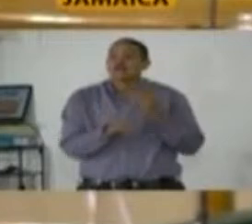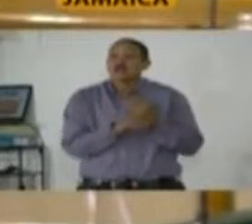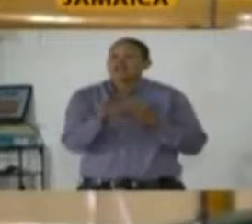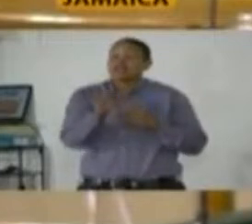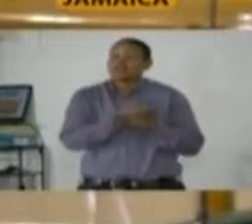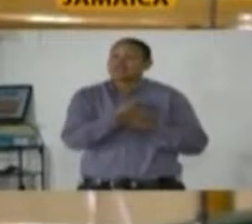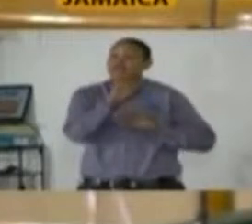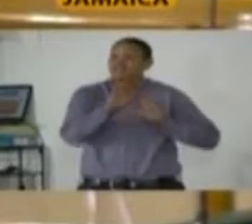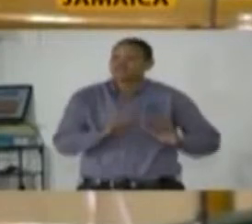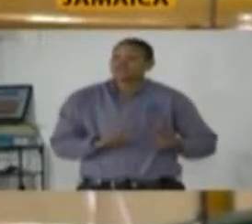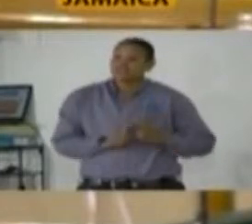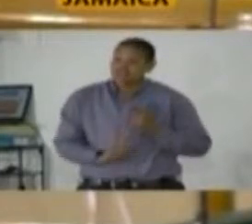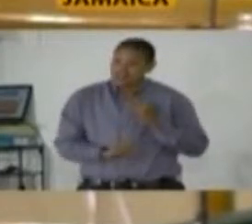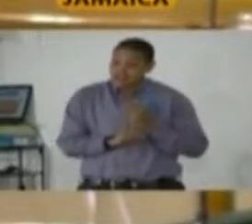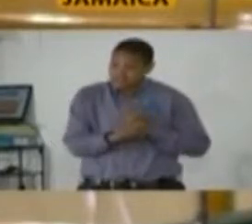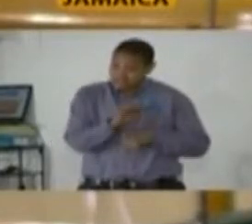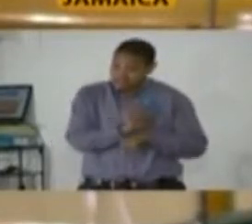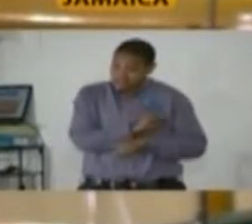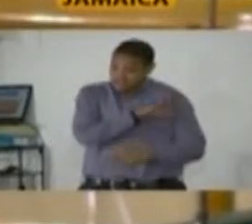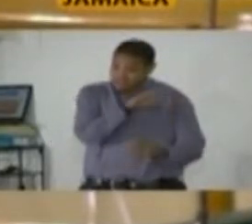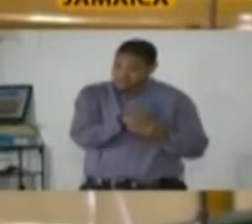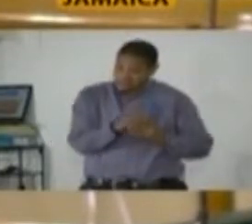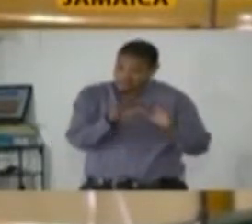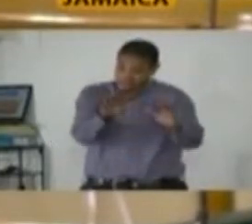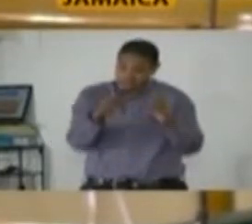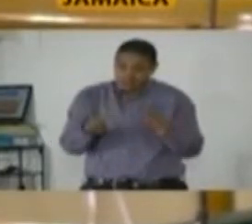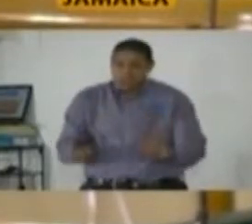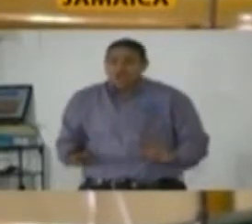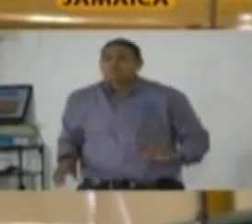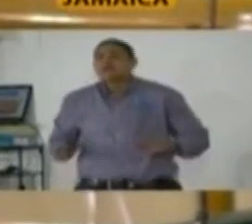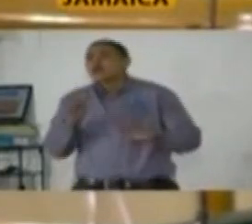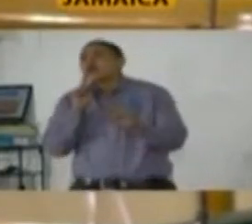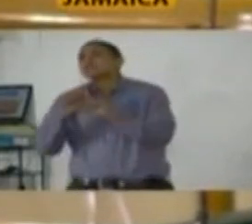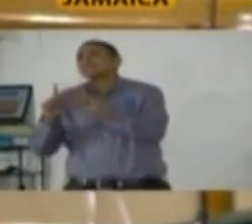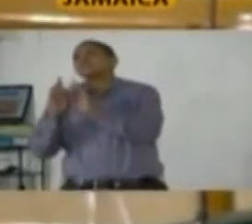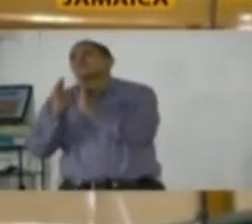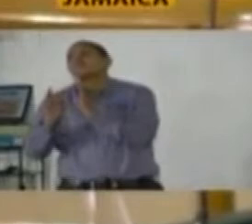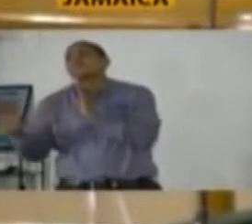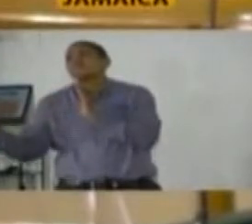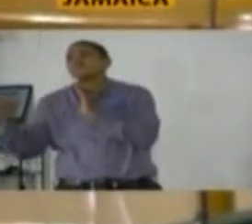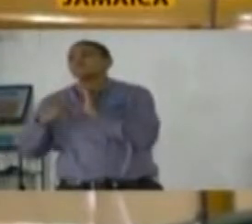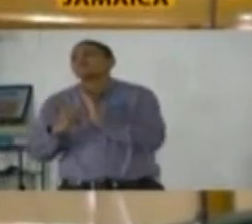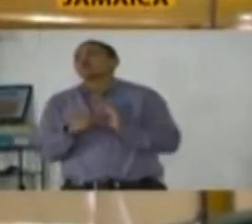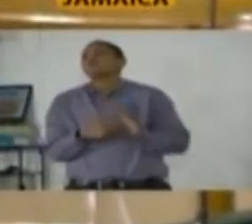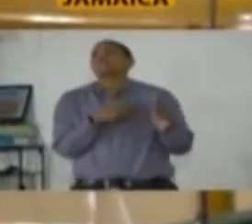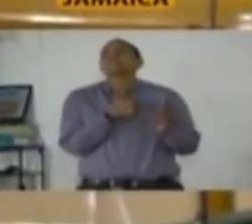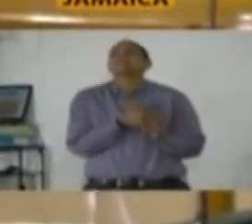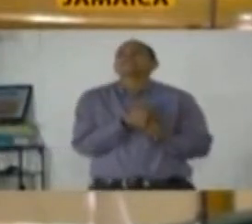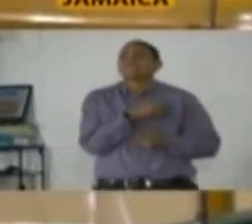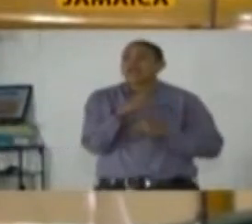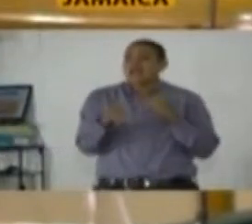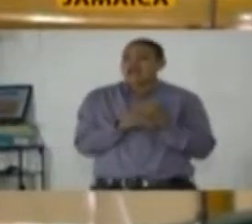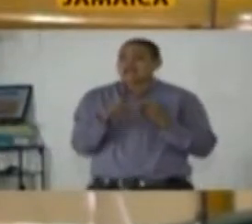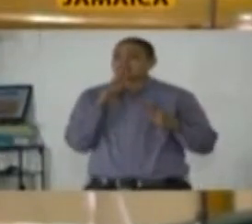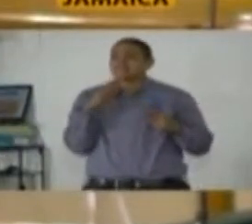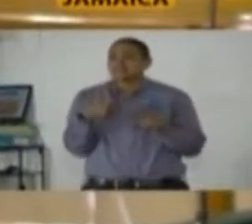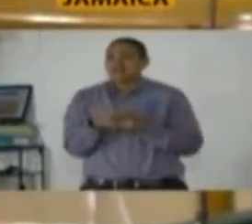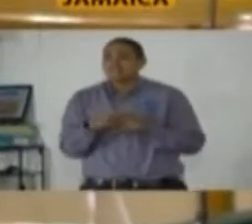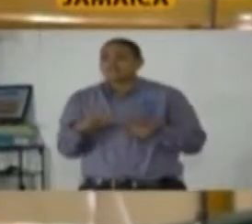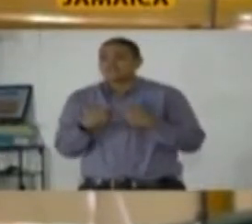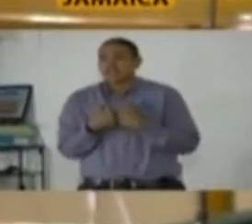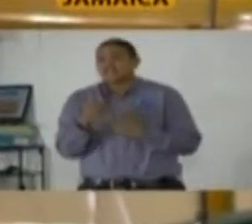ministry are also on this task force. A series of presentations covering topics such as adverse childhood